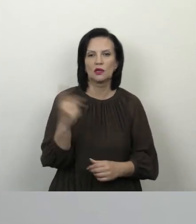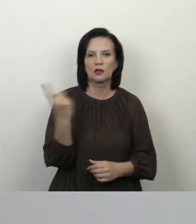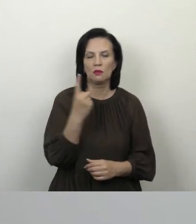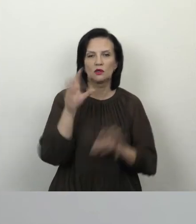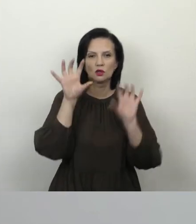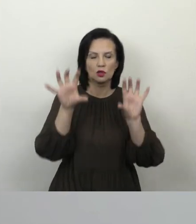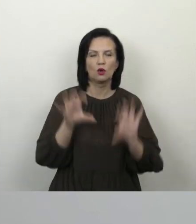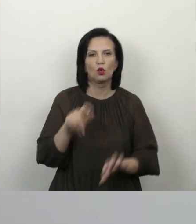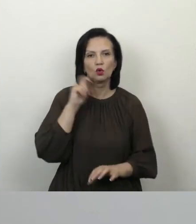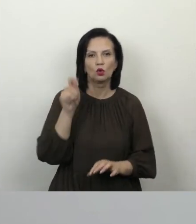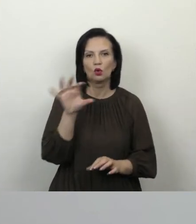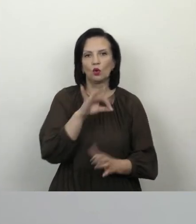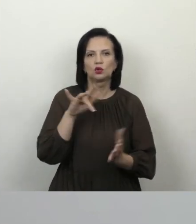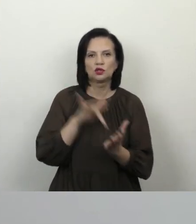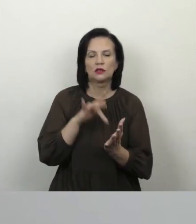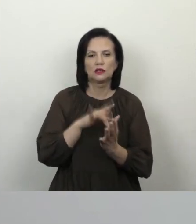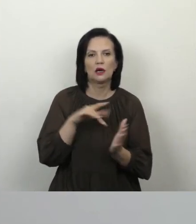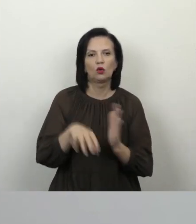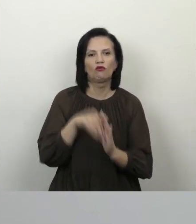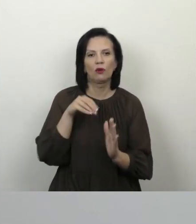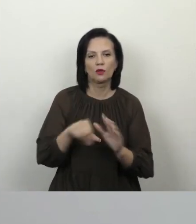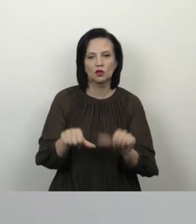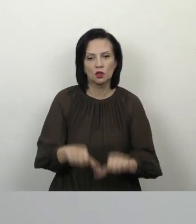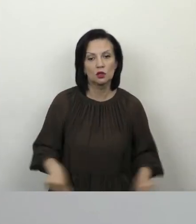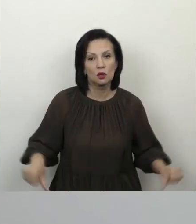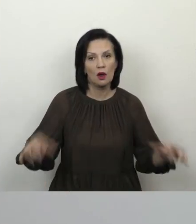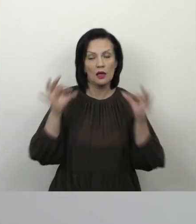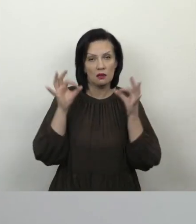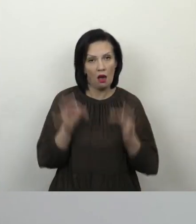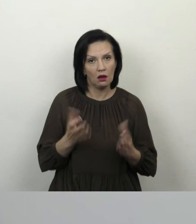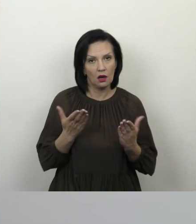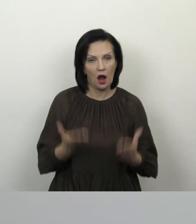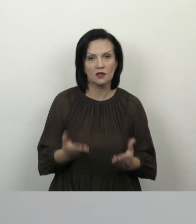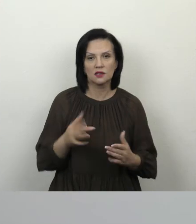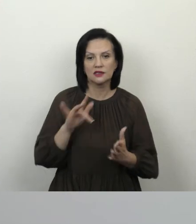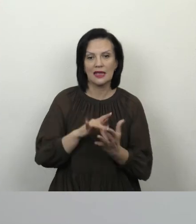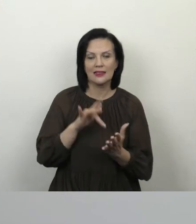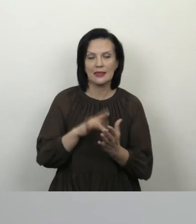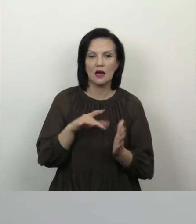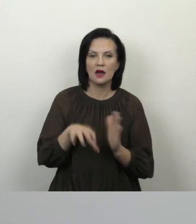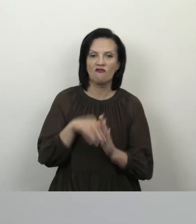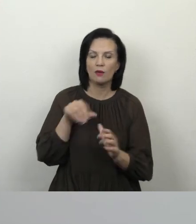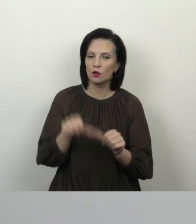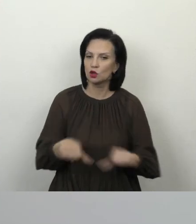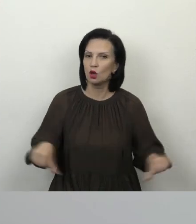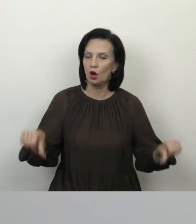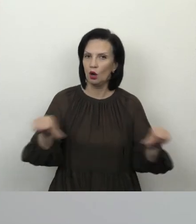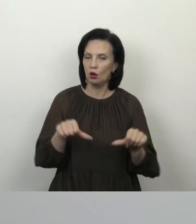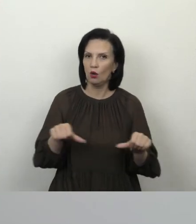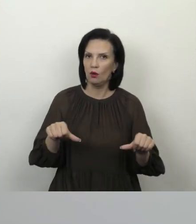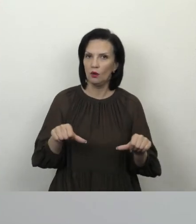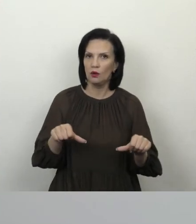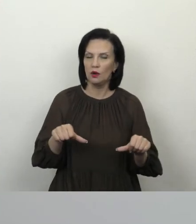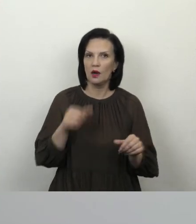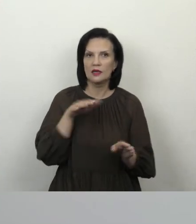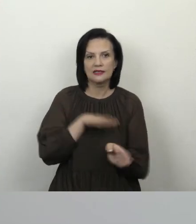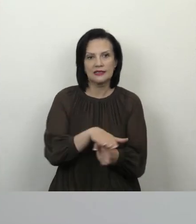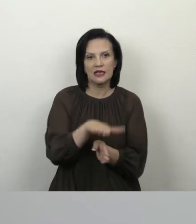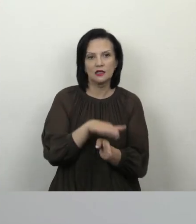Therefore, according to Article 1 of the law on the Central Election Commission, the